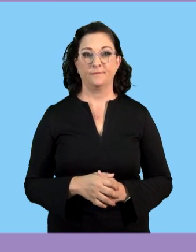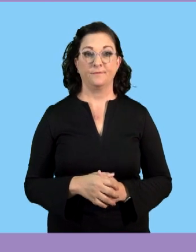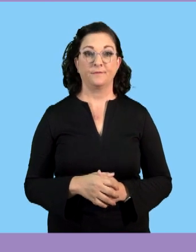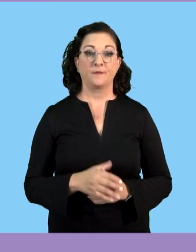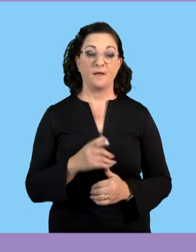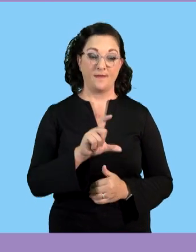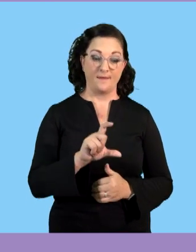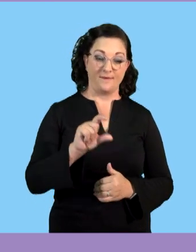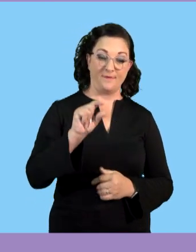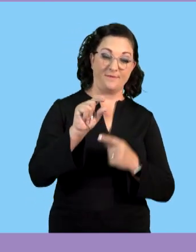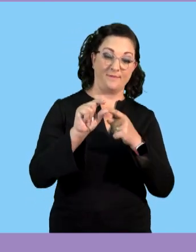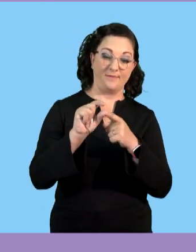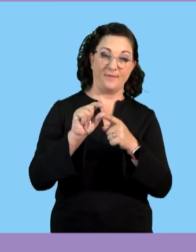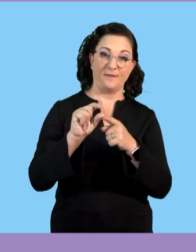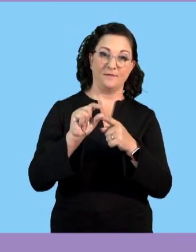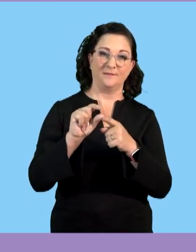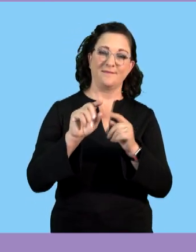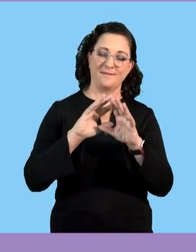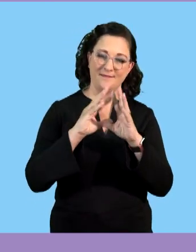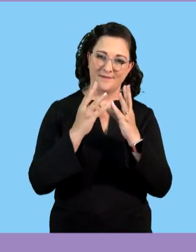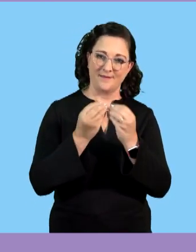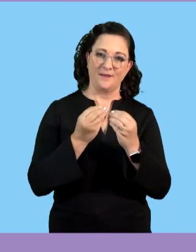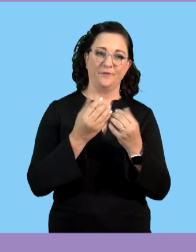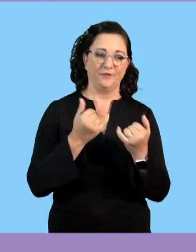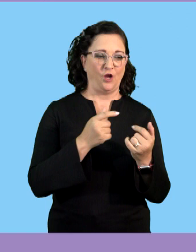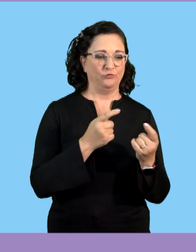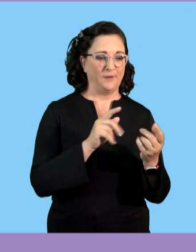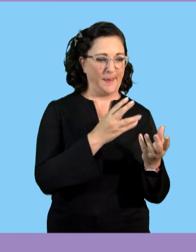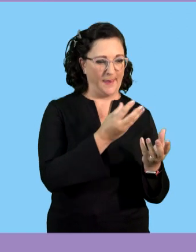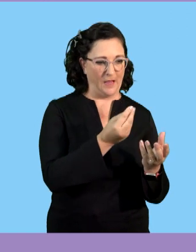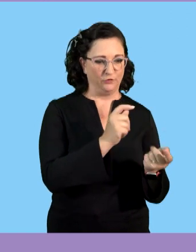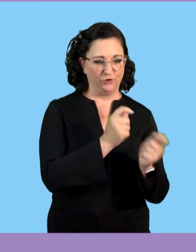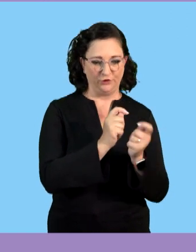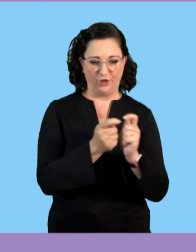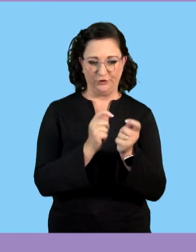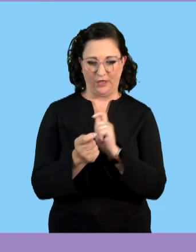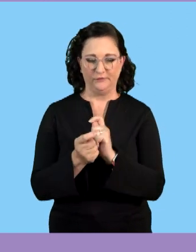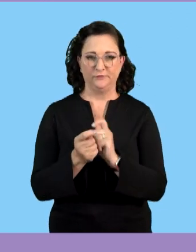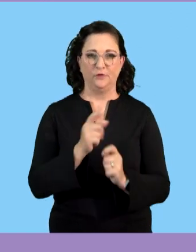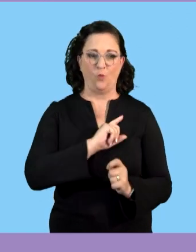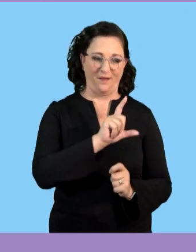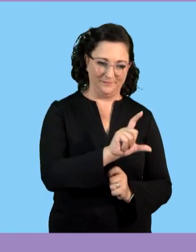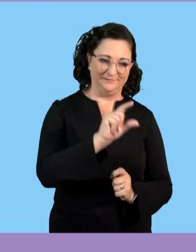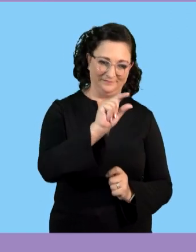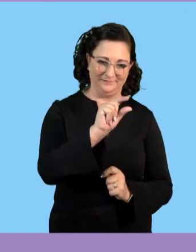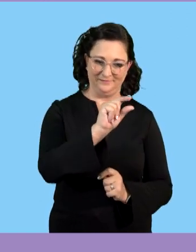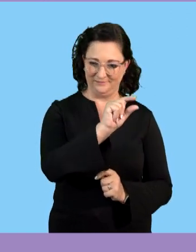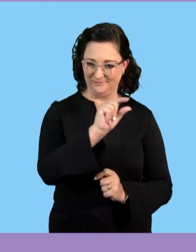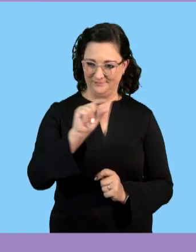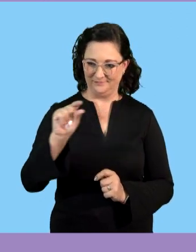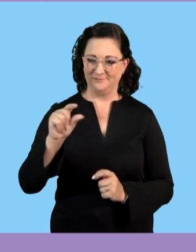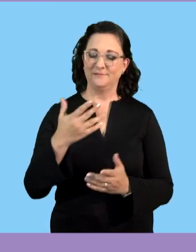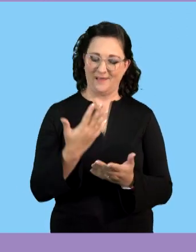Then, when we work with exponents, change all the numbers into exponential form, and then we are going to